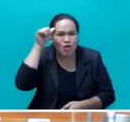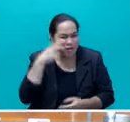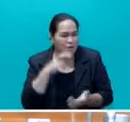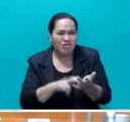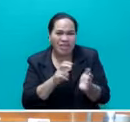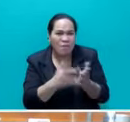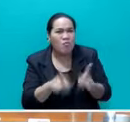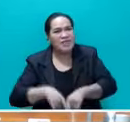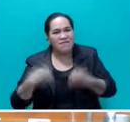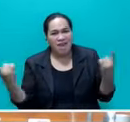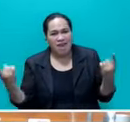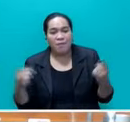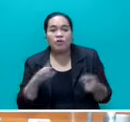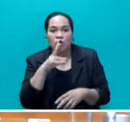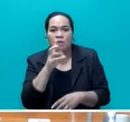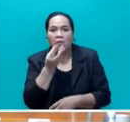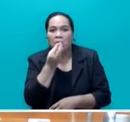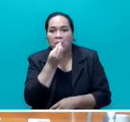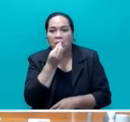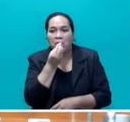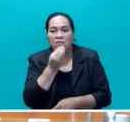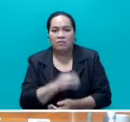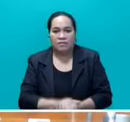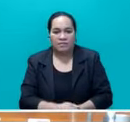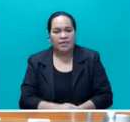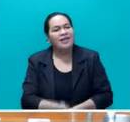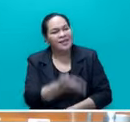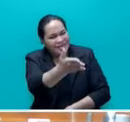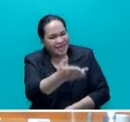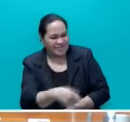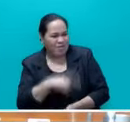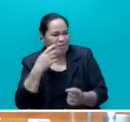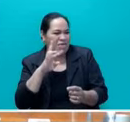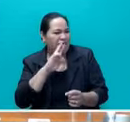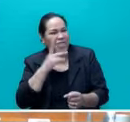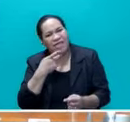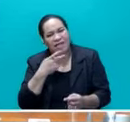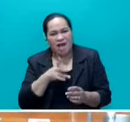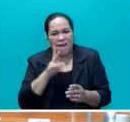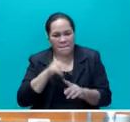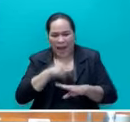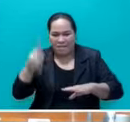that. But he sit there mute when he's just completely misled Parliament.